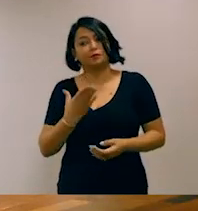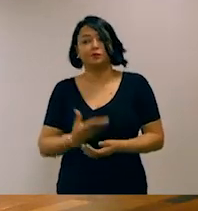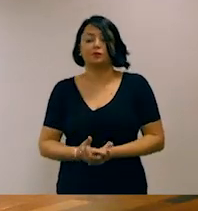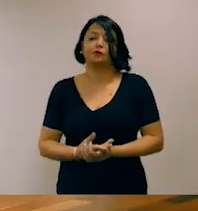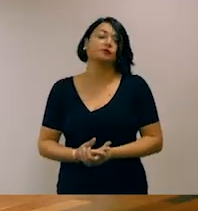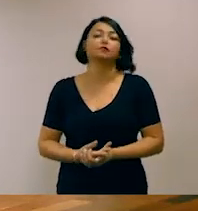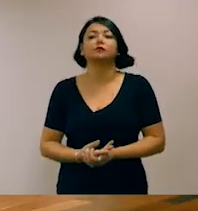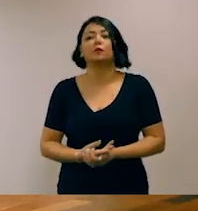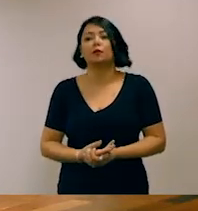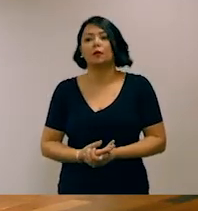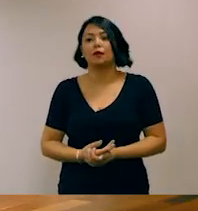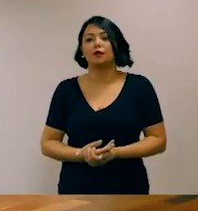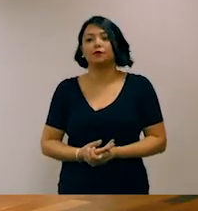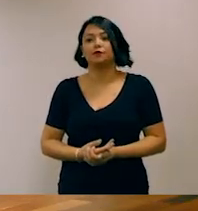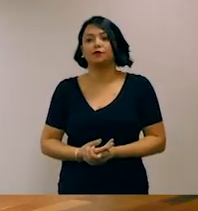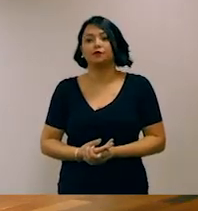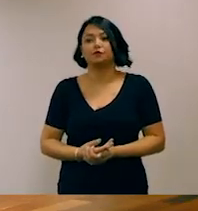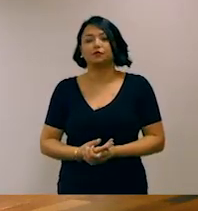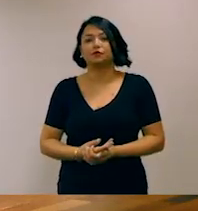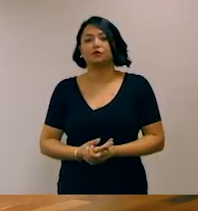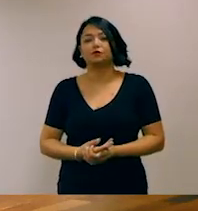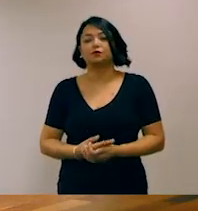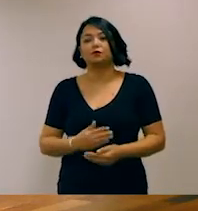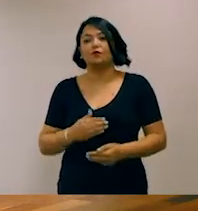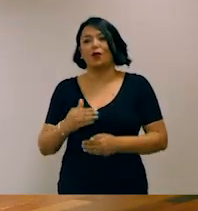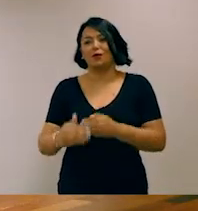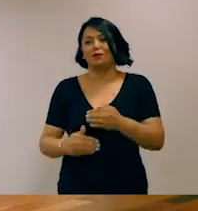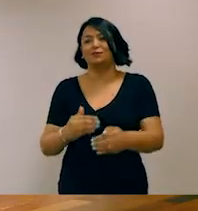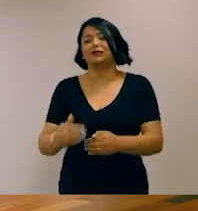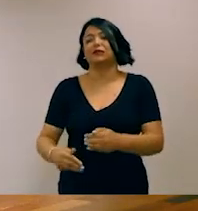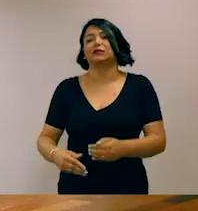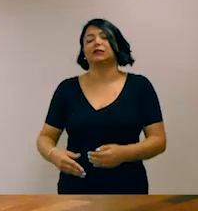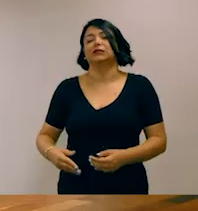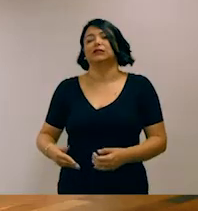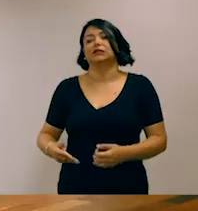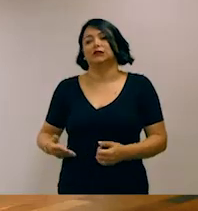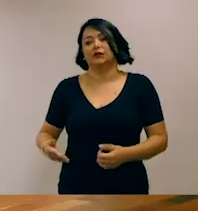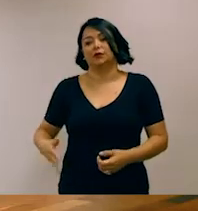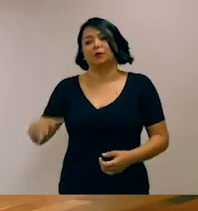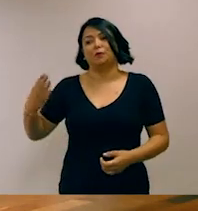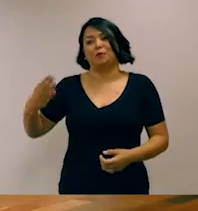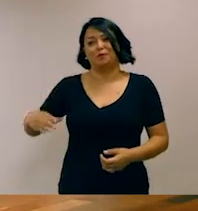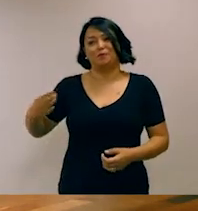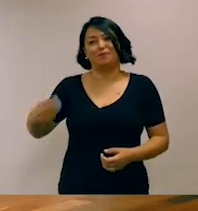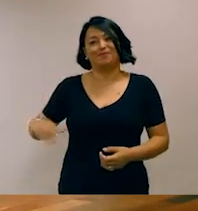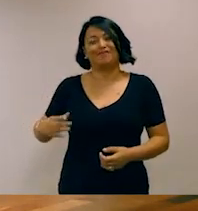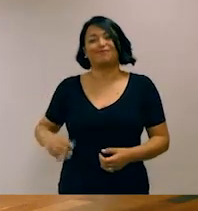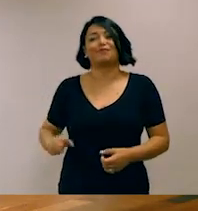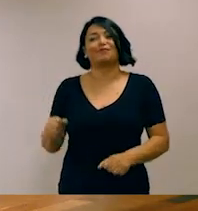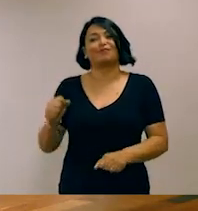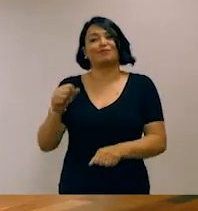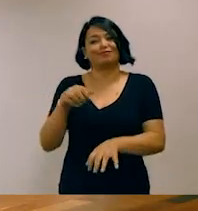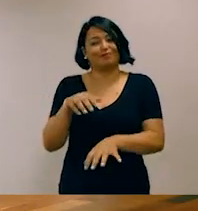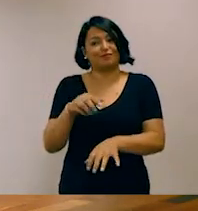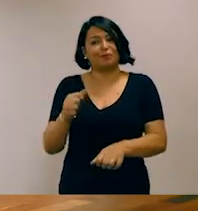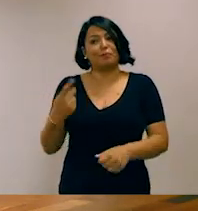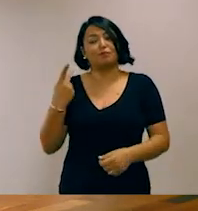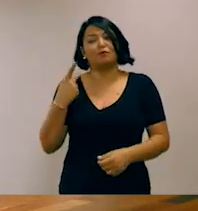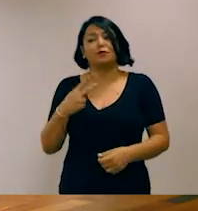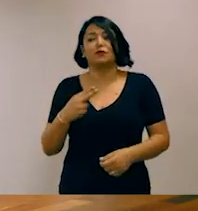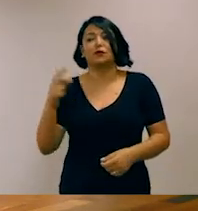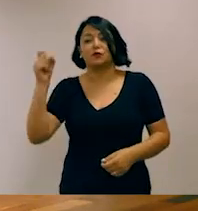are better for the recognition machine. So it's a very, very heavy process to